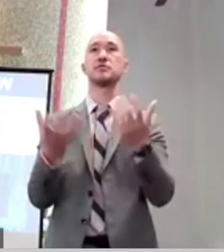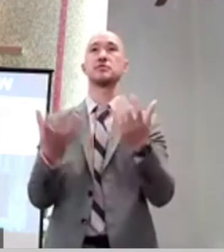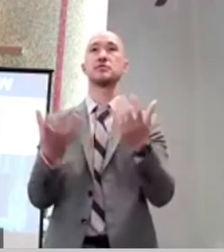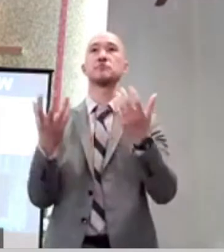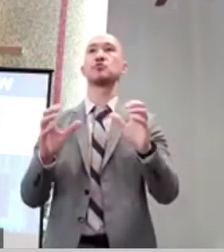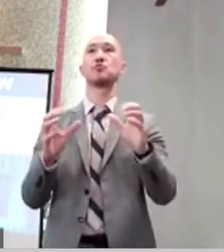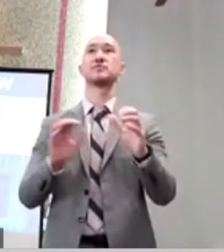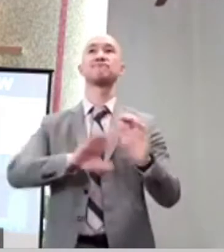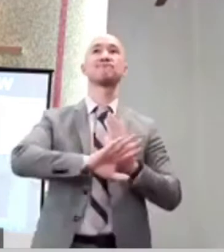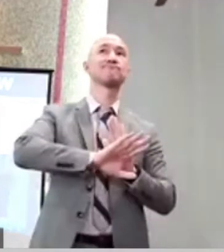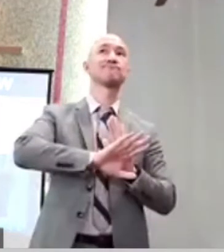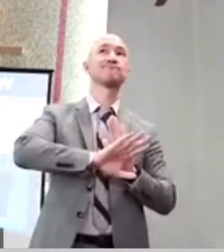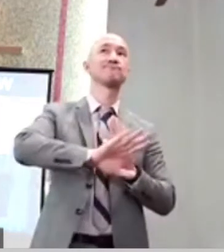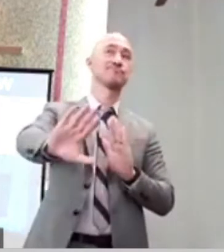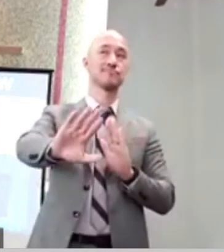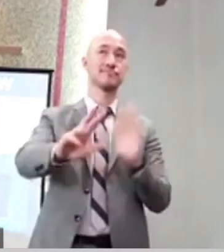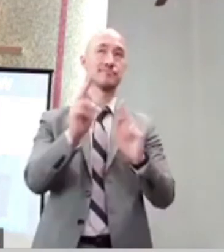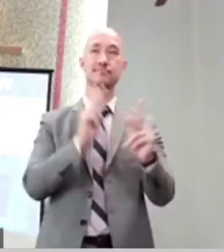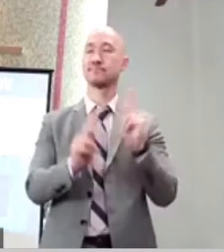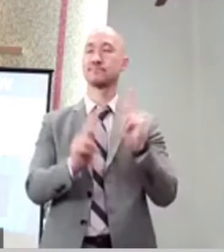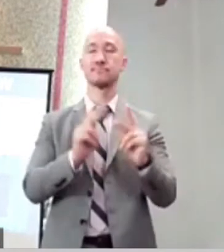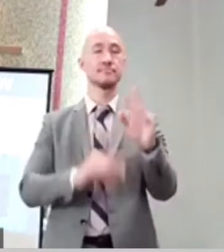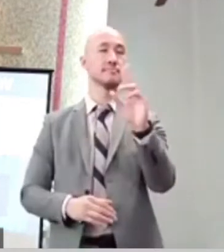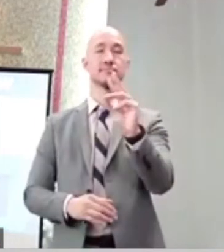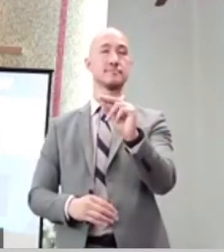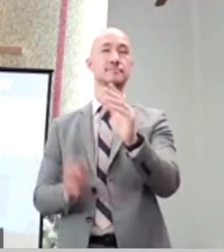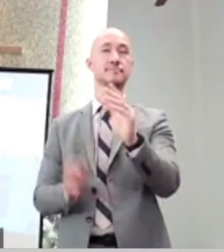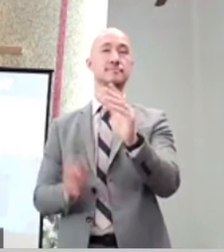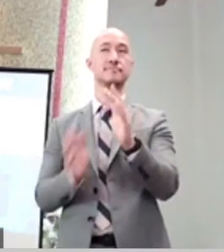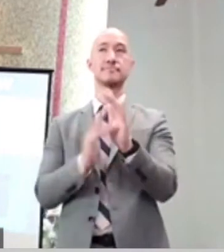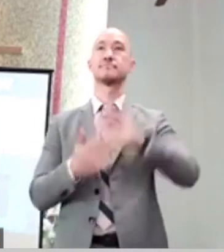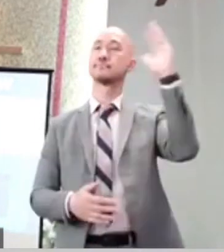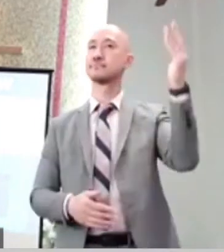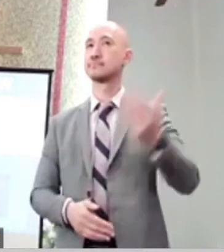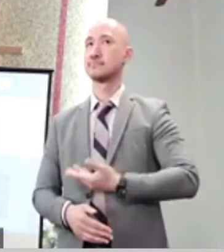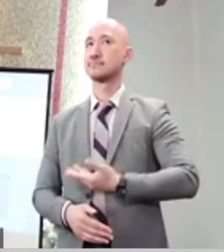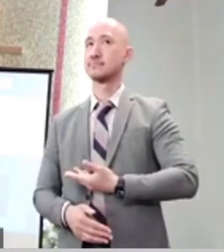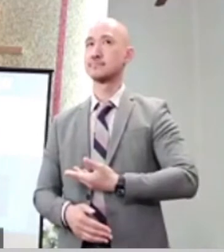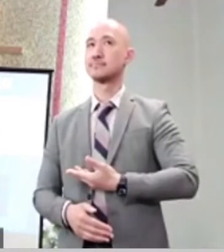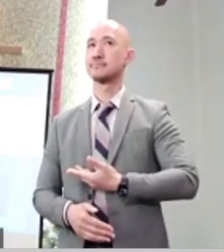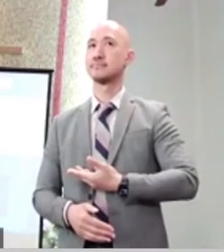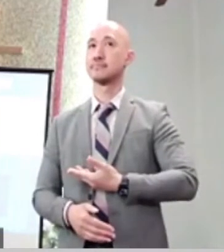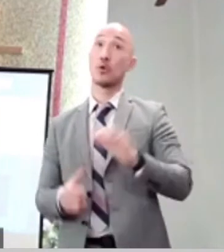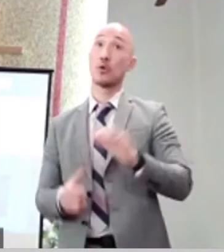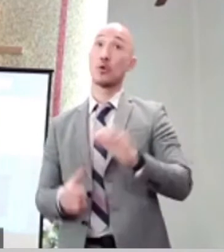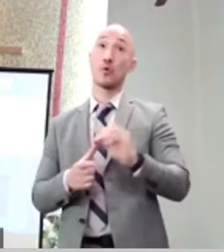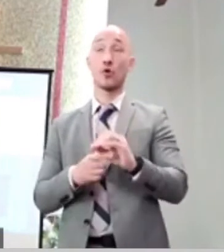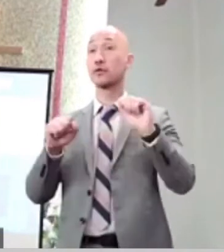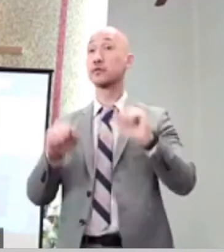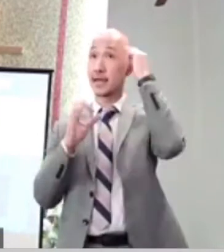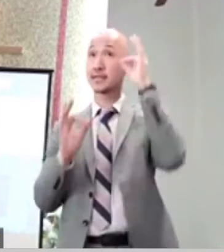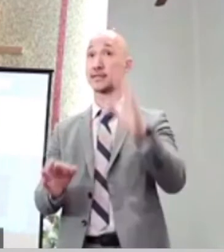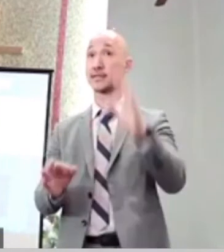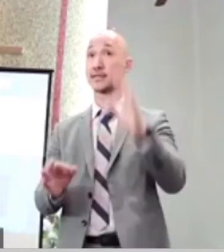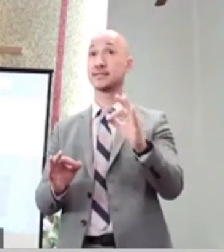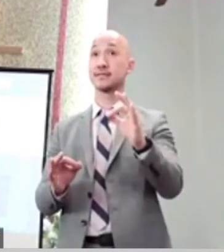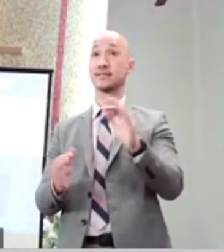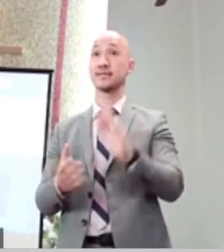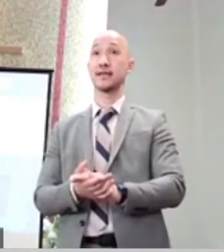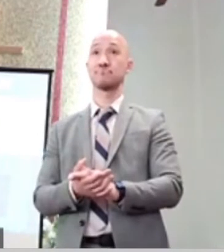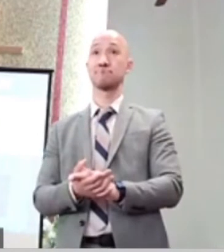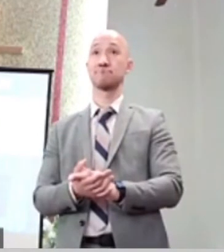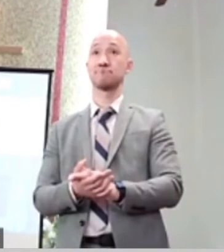to isolate you. He says, come as you are, or don't come at all. Actually, there was a song in the 80s that said